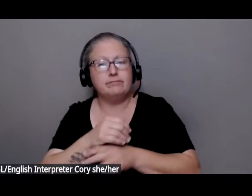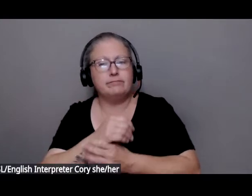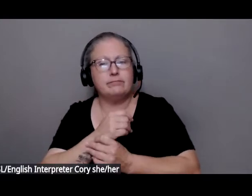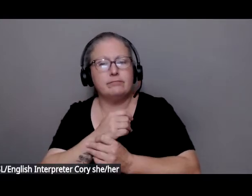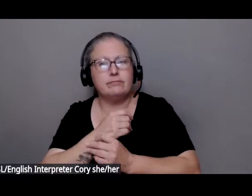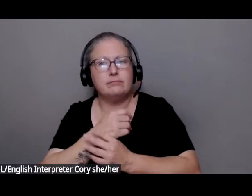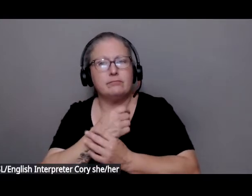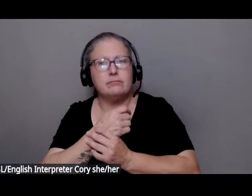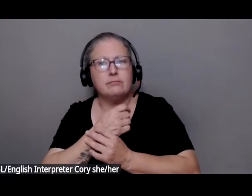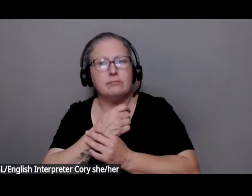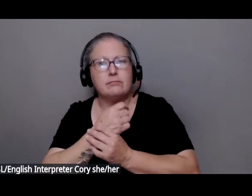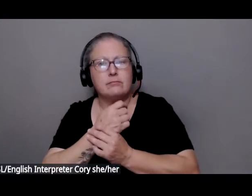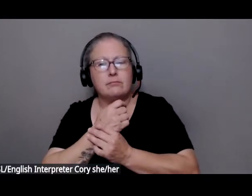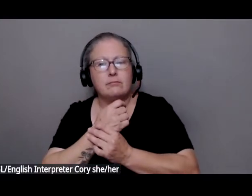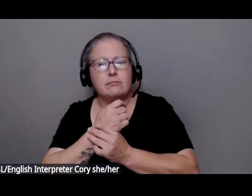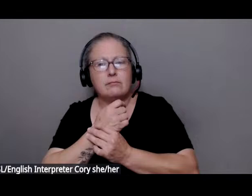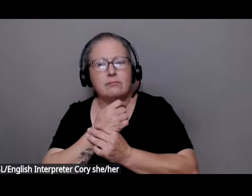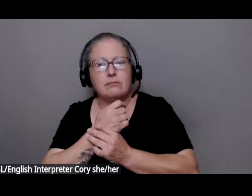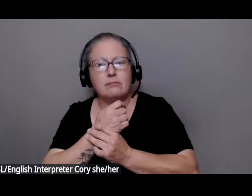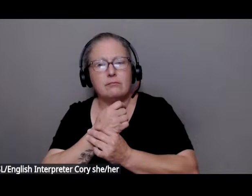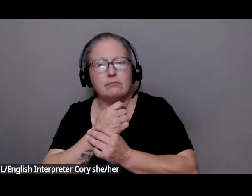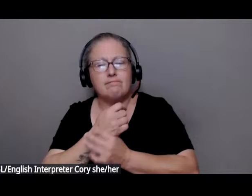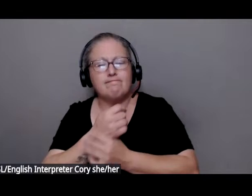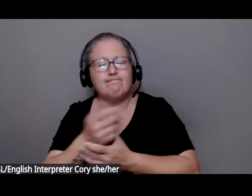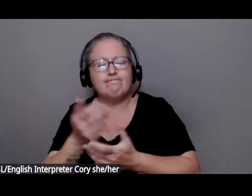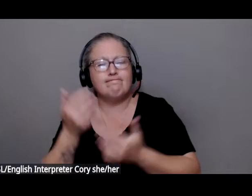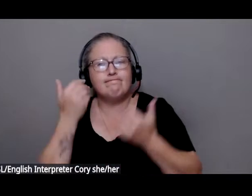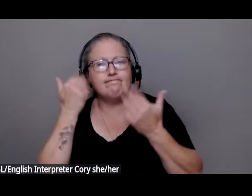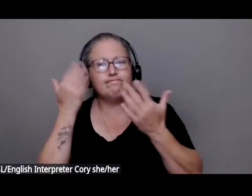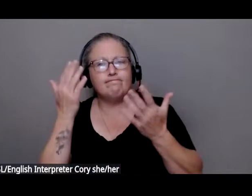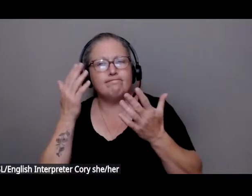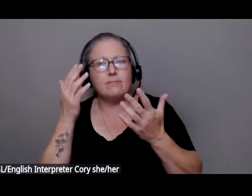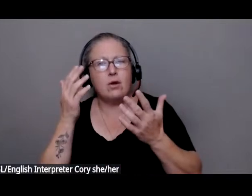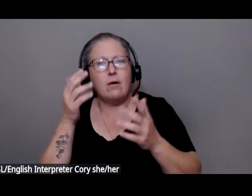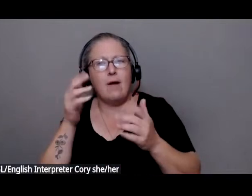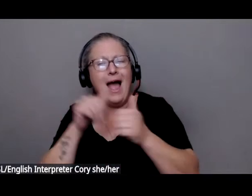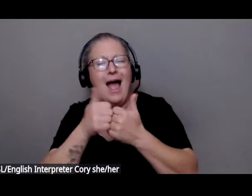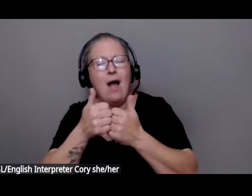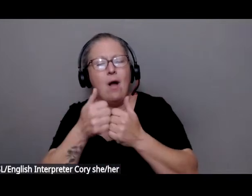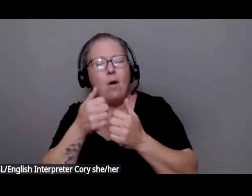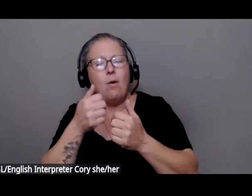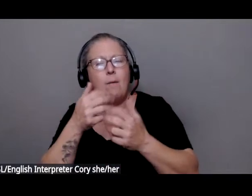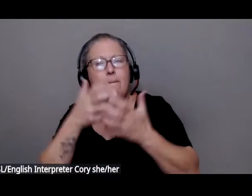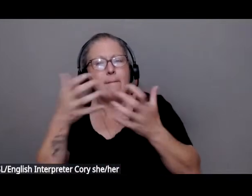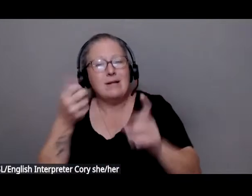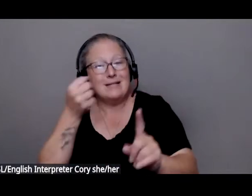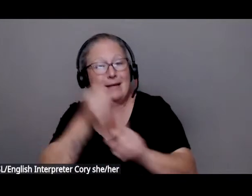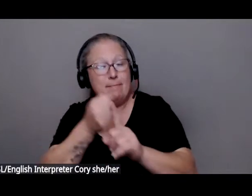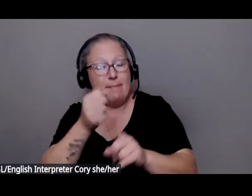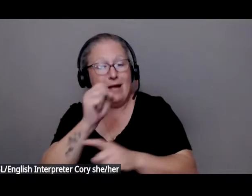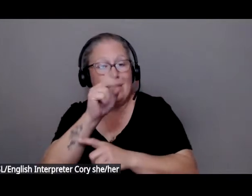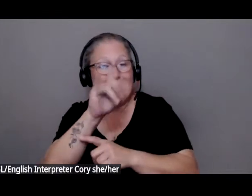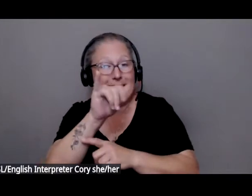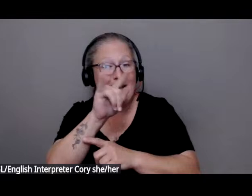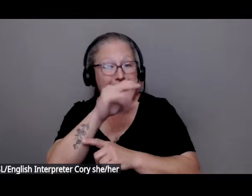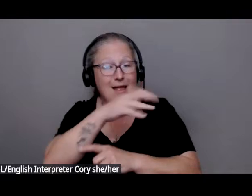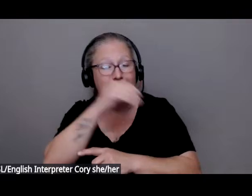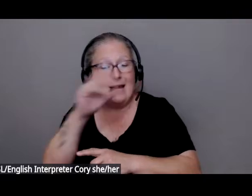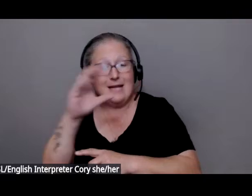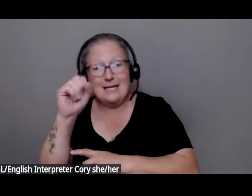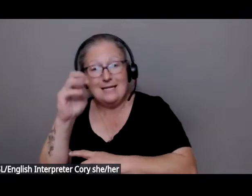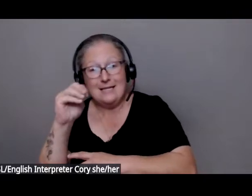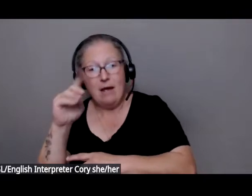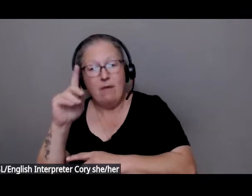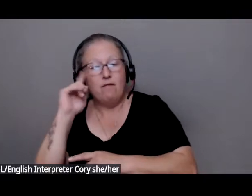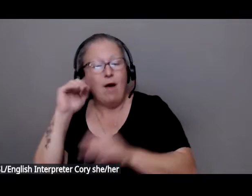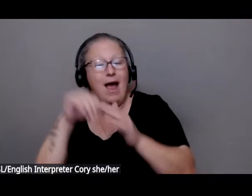I don't know how impacted those CSM and Skyline are as far as access to our